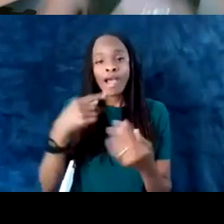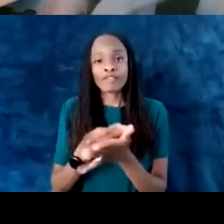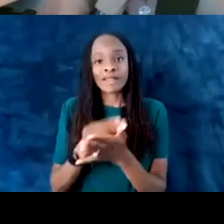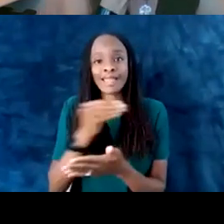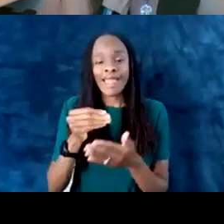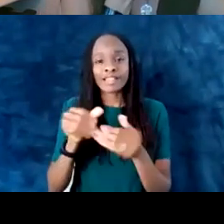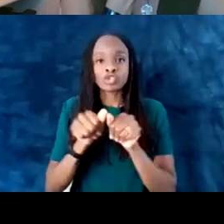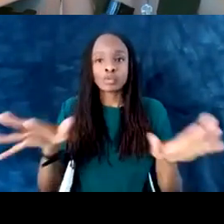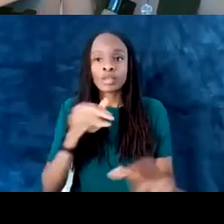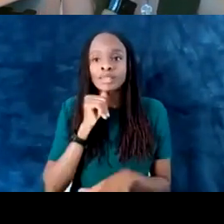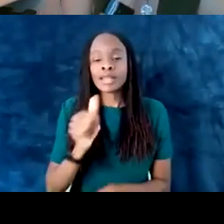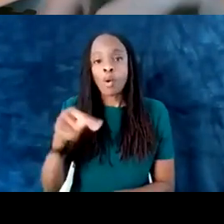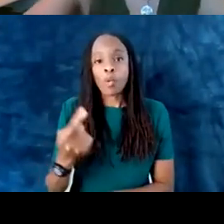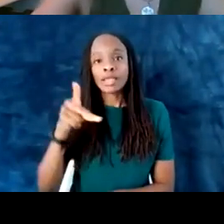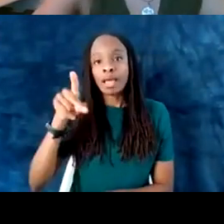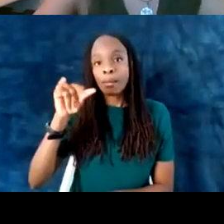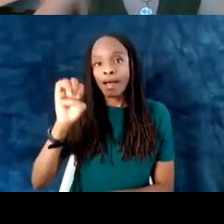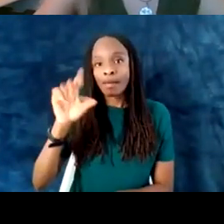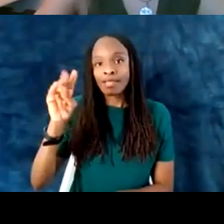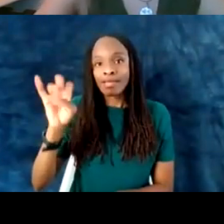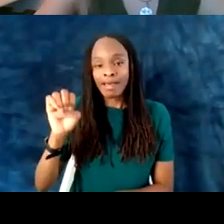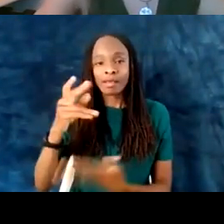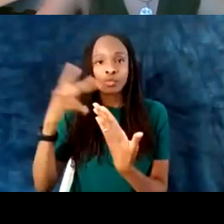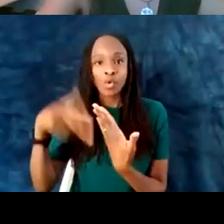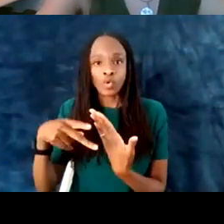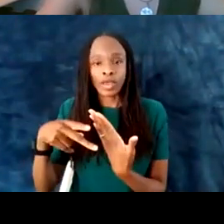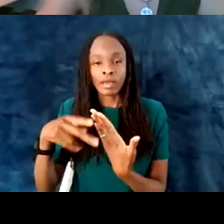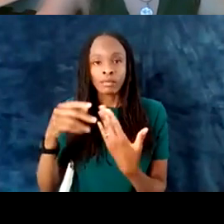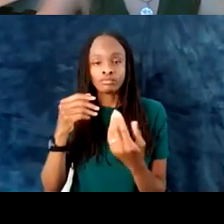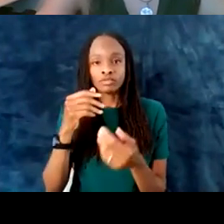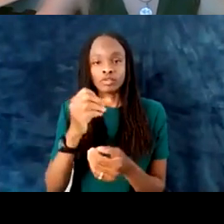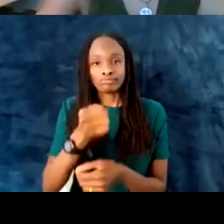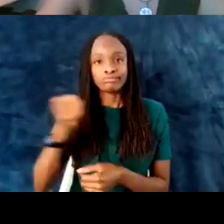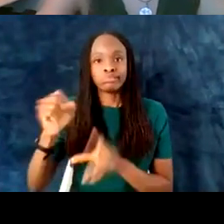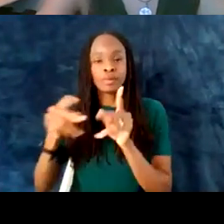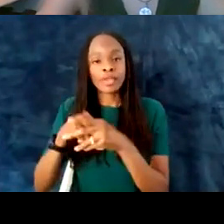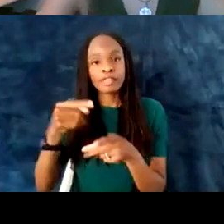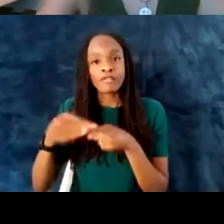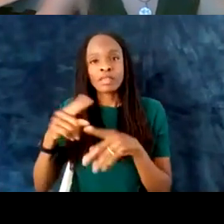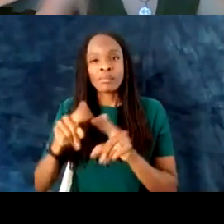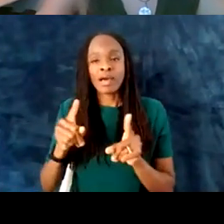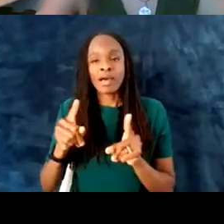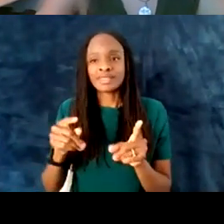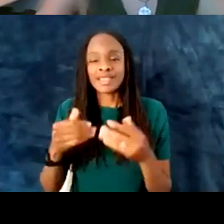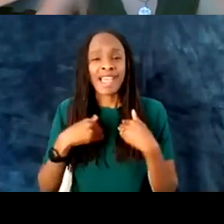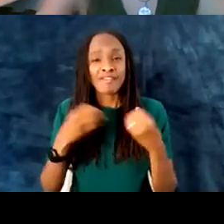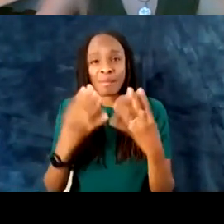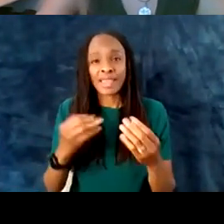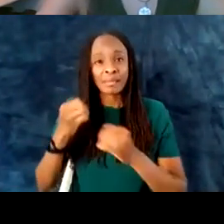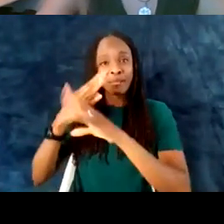not simply in pipeline programs that bring people into the field, but have so many barriers